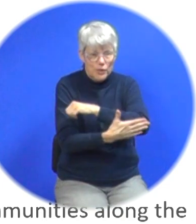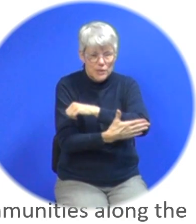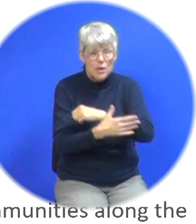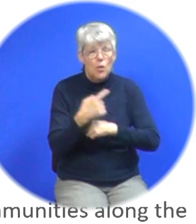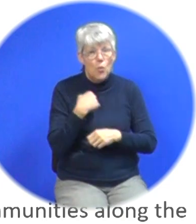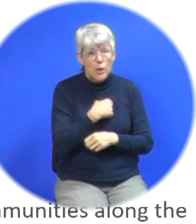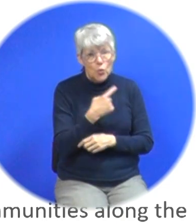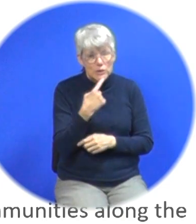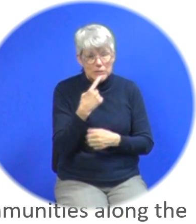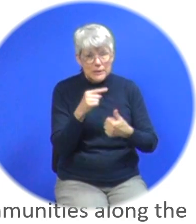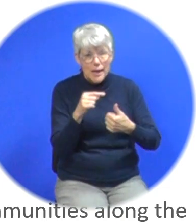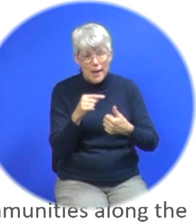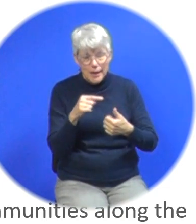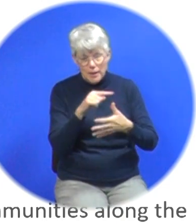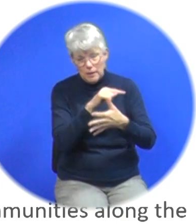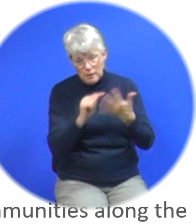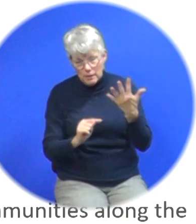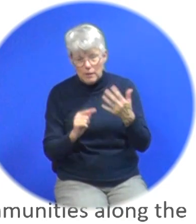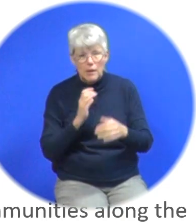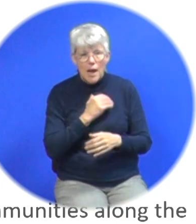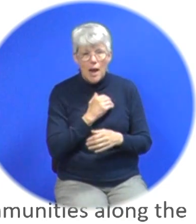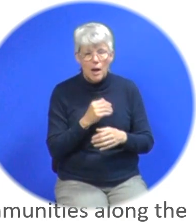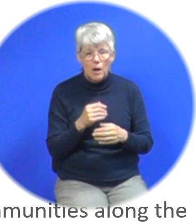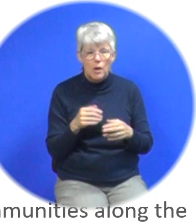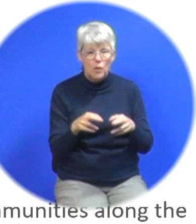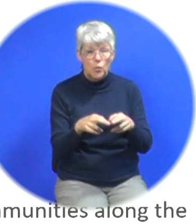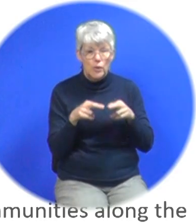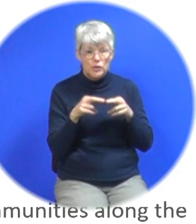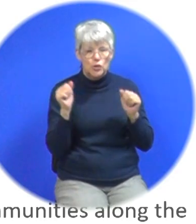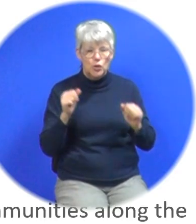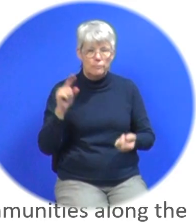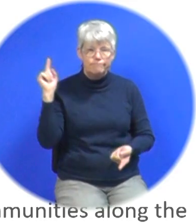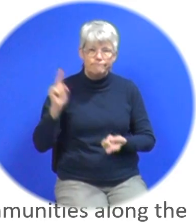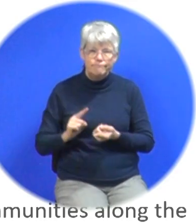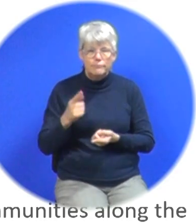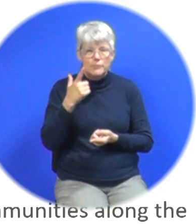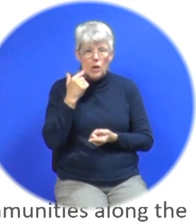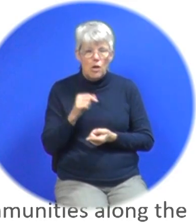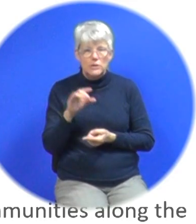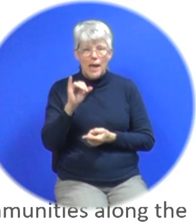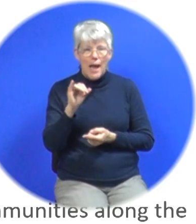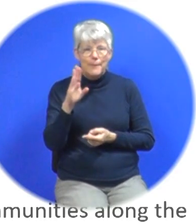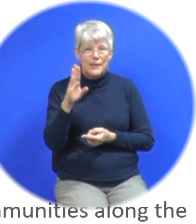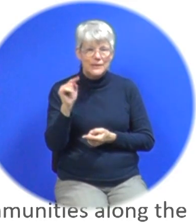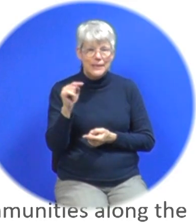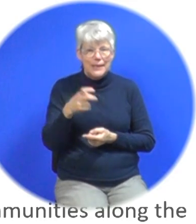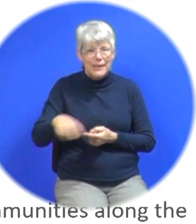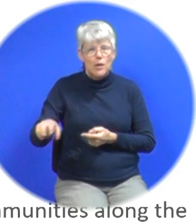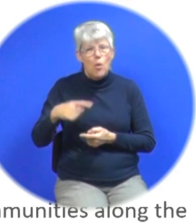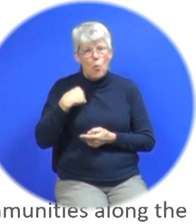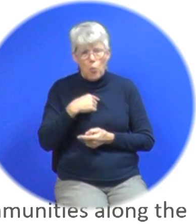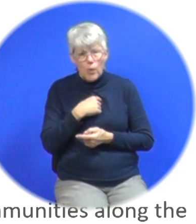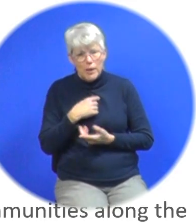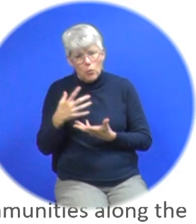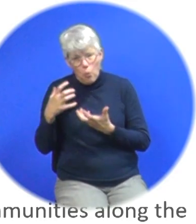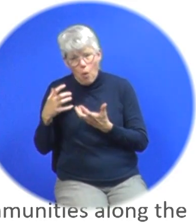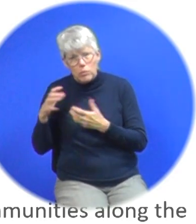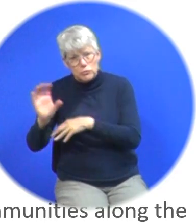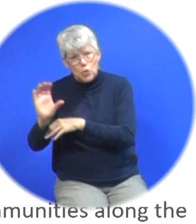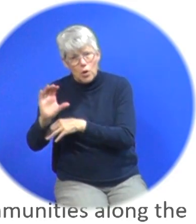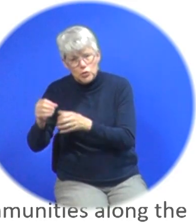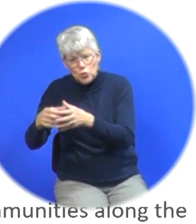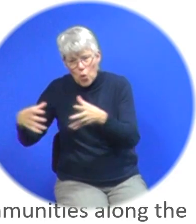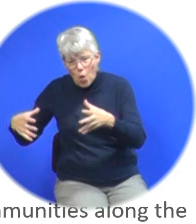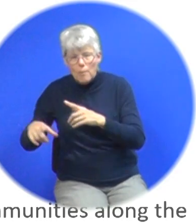is our region's future could be limited because of these large IBTs. And we're not opposed to Charlotte growing, we just don't want it to occur at